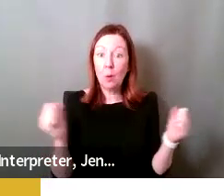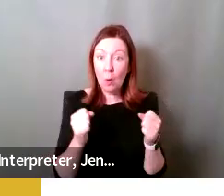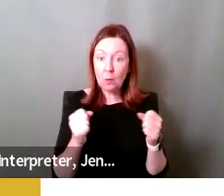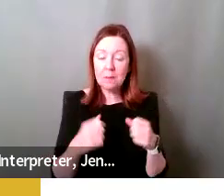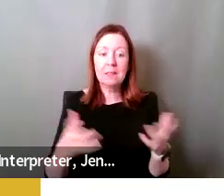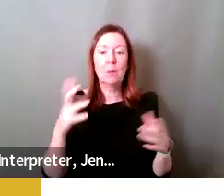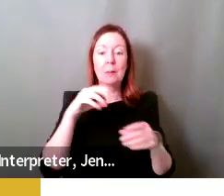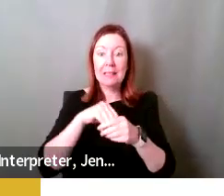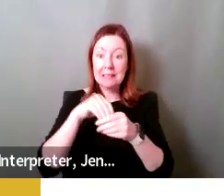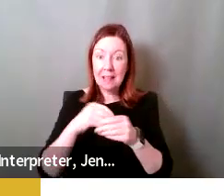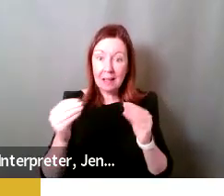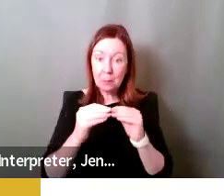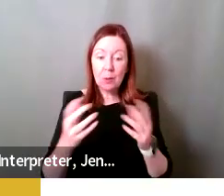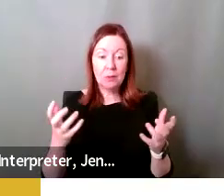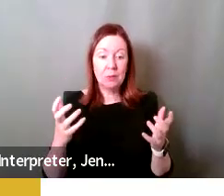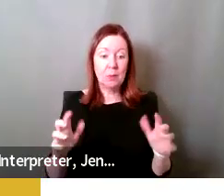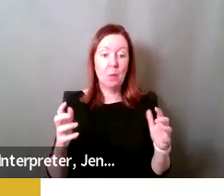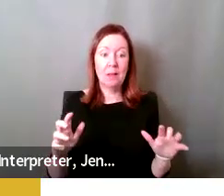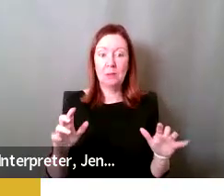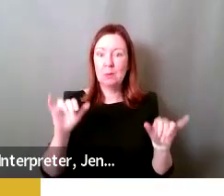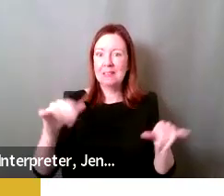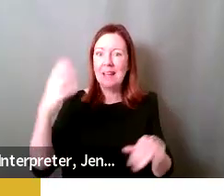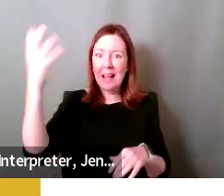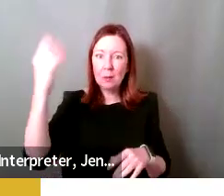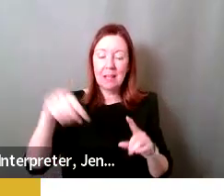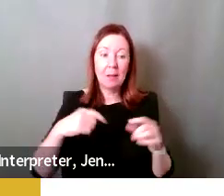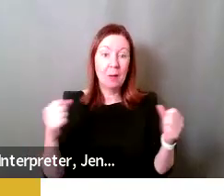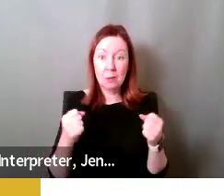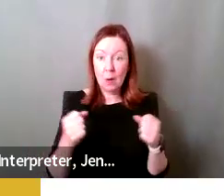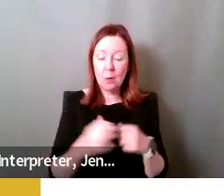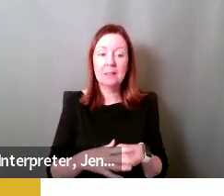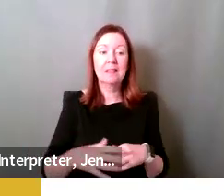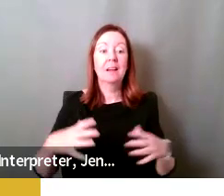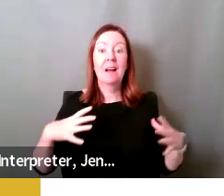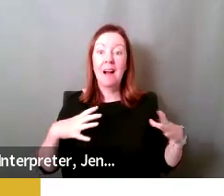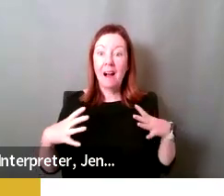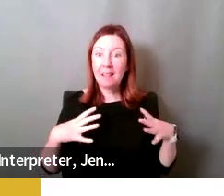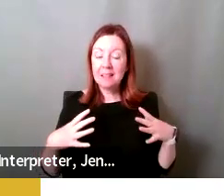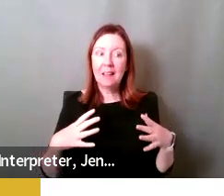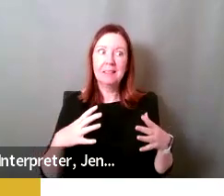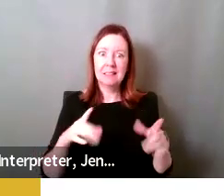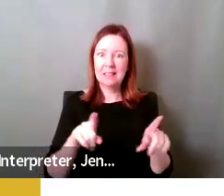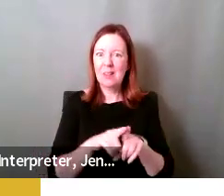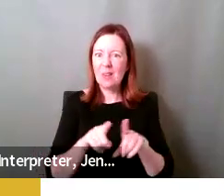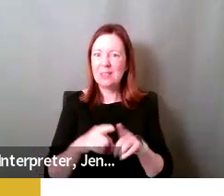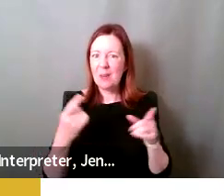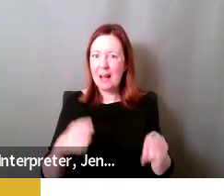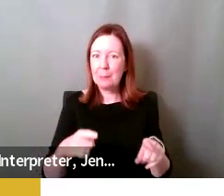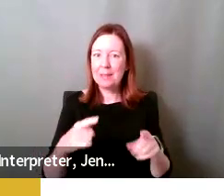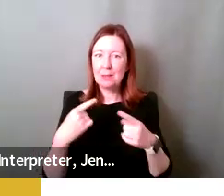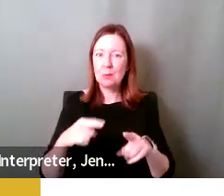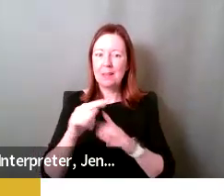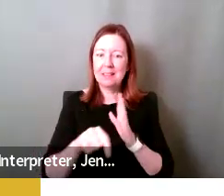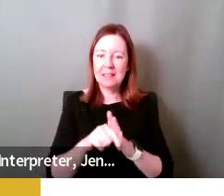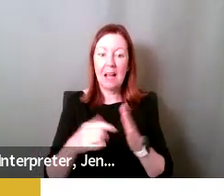want to be inside more. You don't want to stay outside when it's cold. The holidays are also clustered around this time, so you